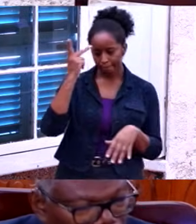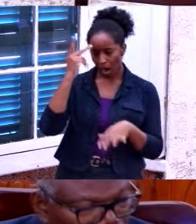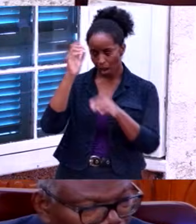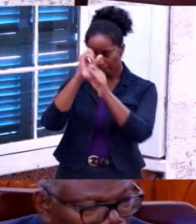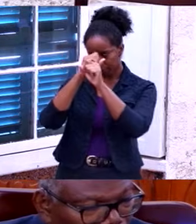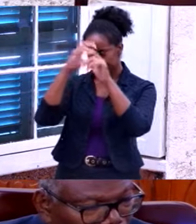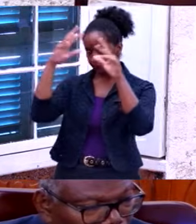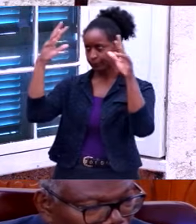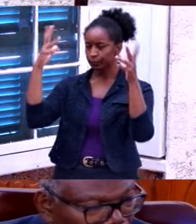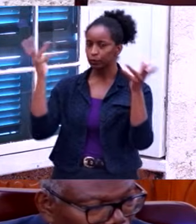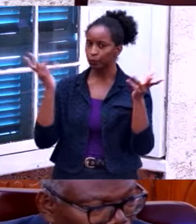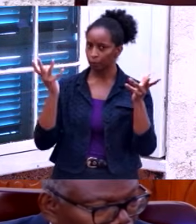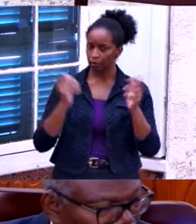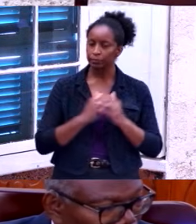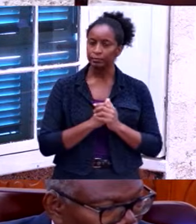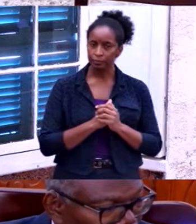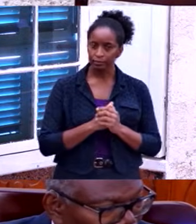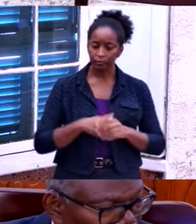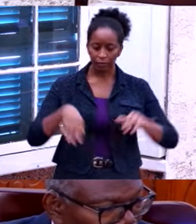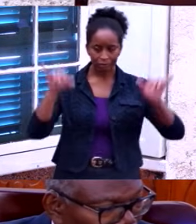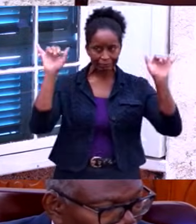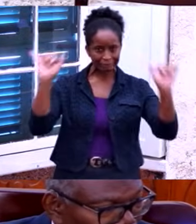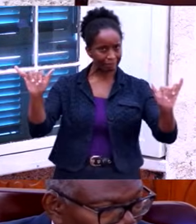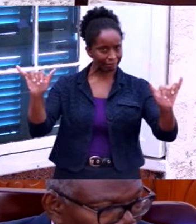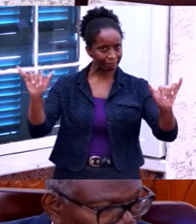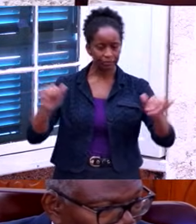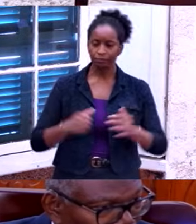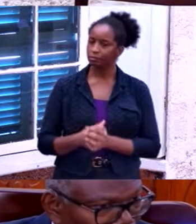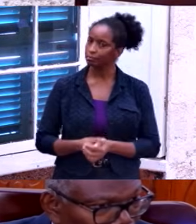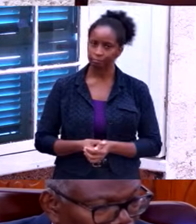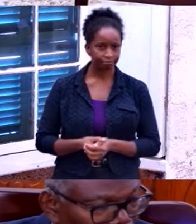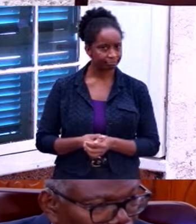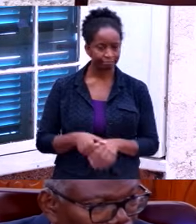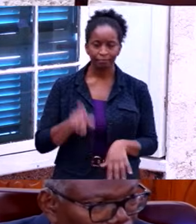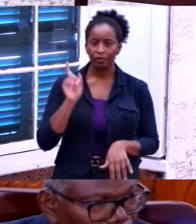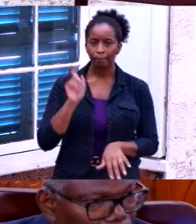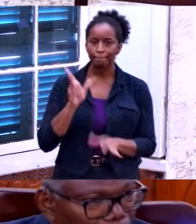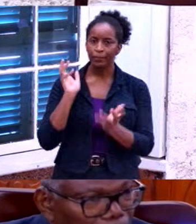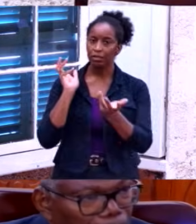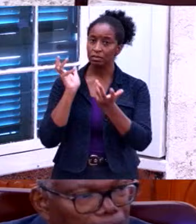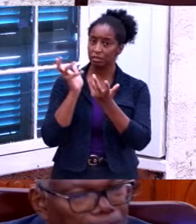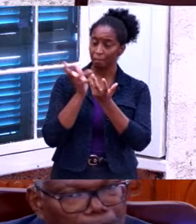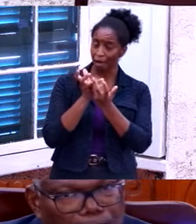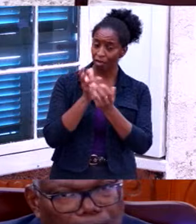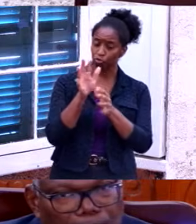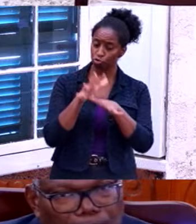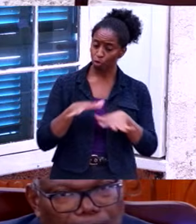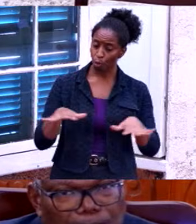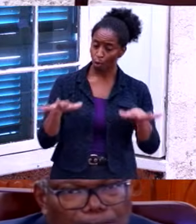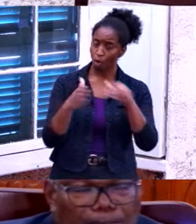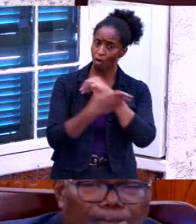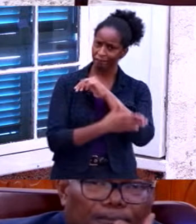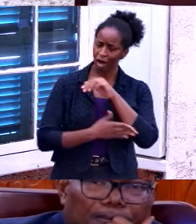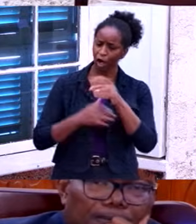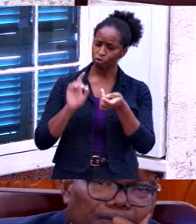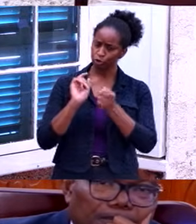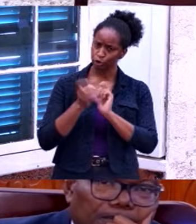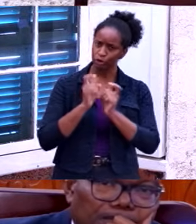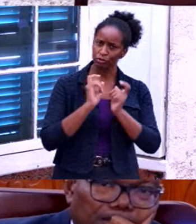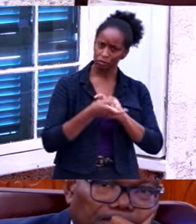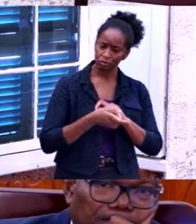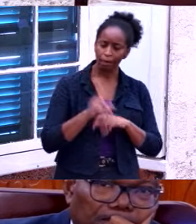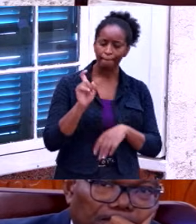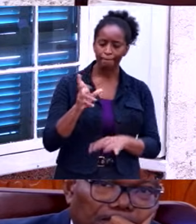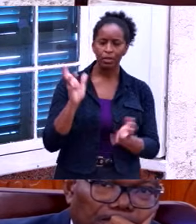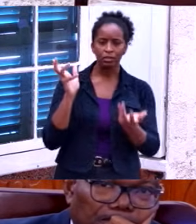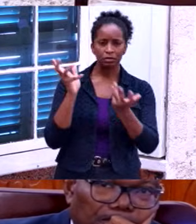social-cultural changes. They must reflect the ambitions and aspirations of a people.